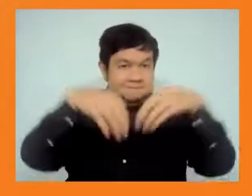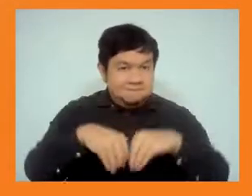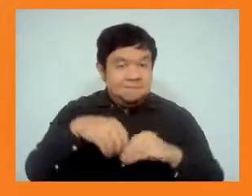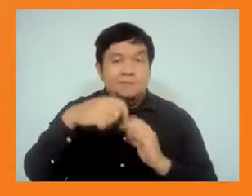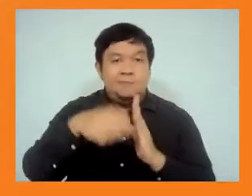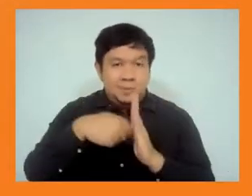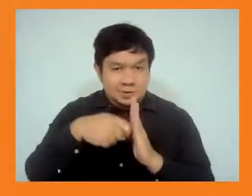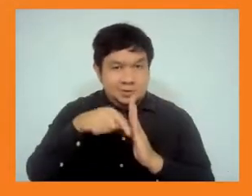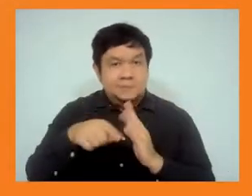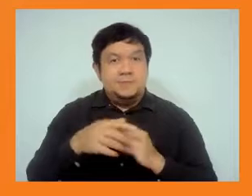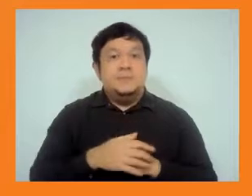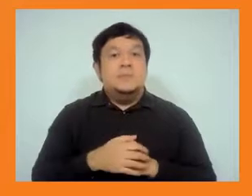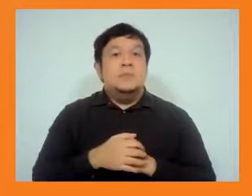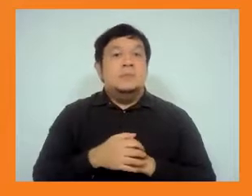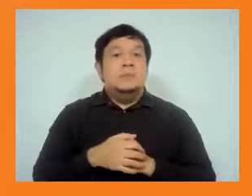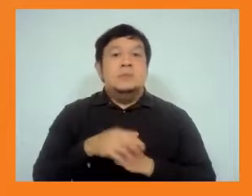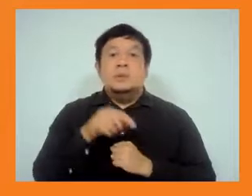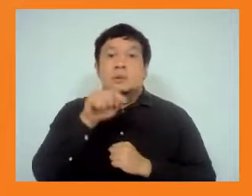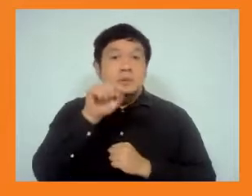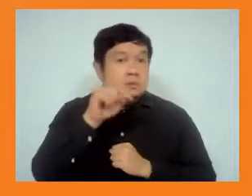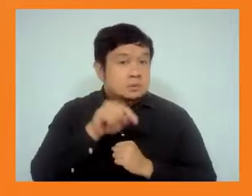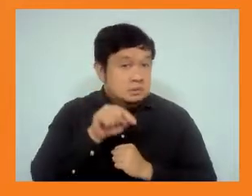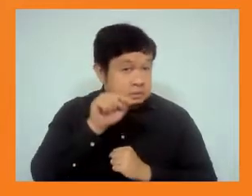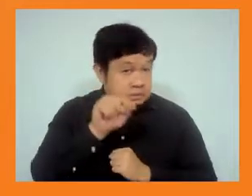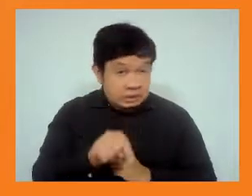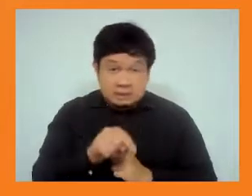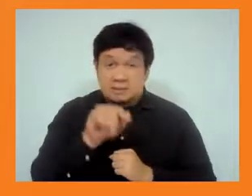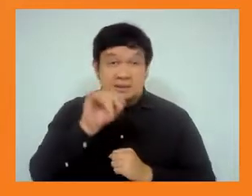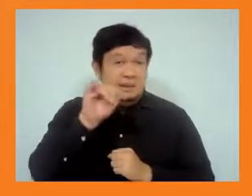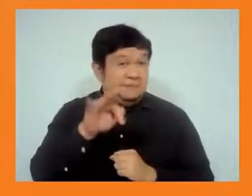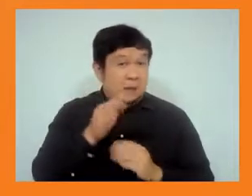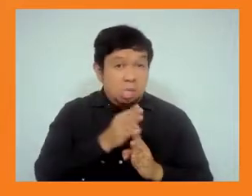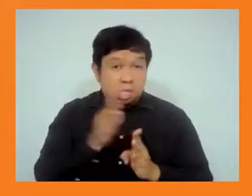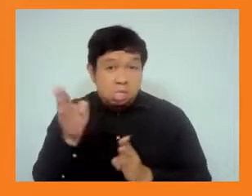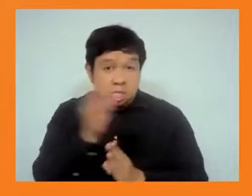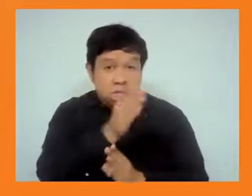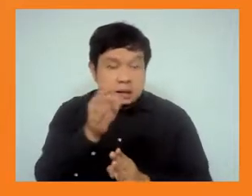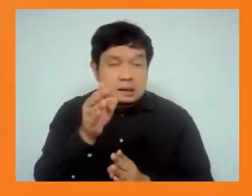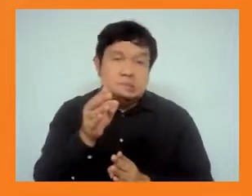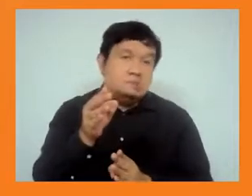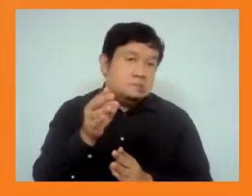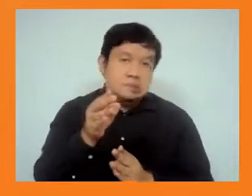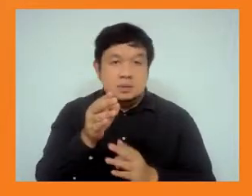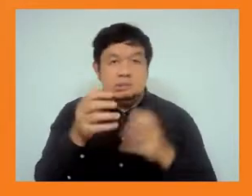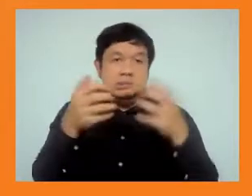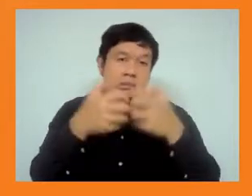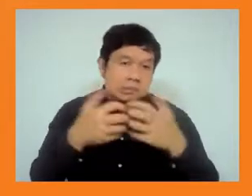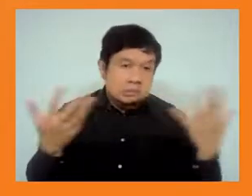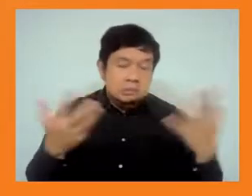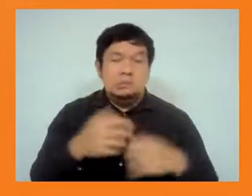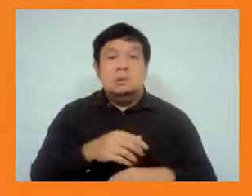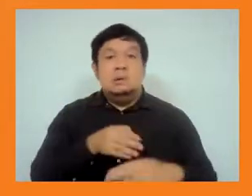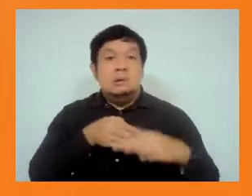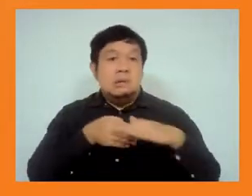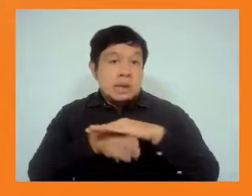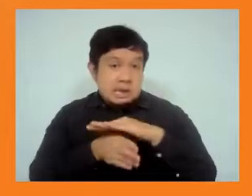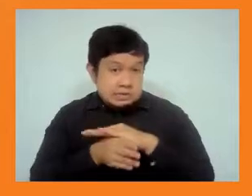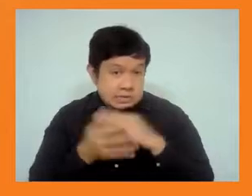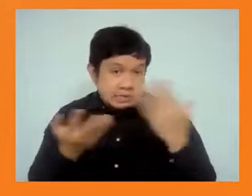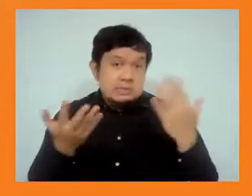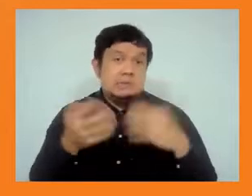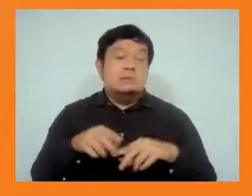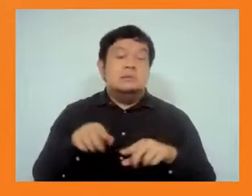a minimum rainfall has become a common problem for the local residents in the catchment area of the Churial, and flooding in the Behala